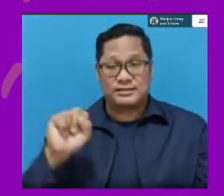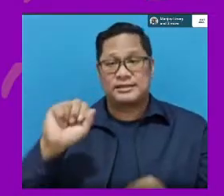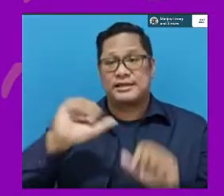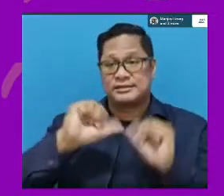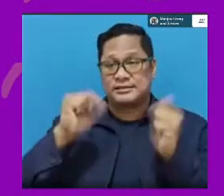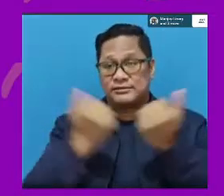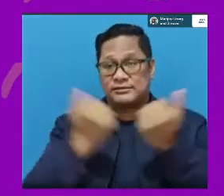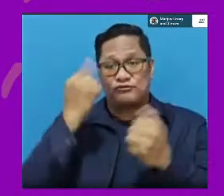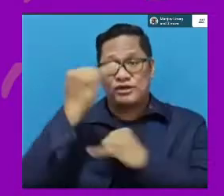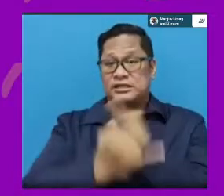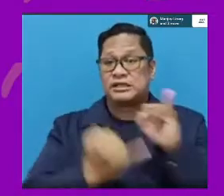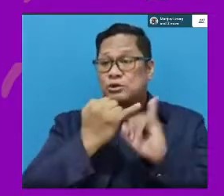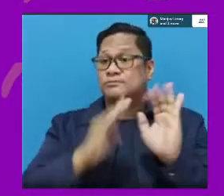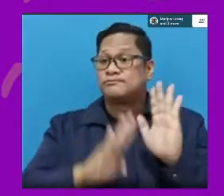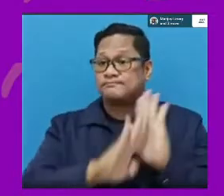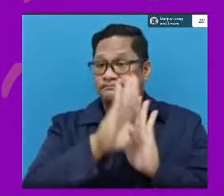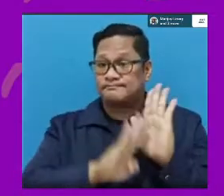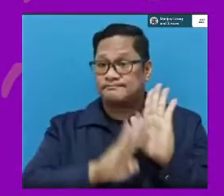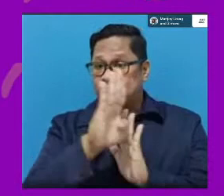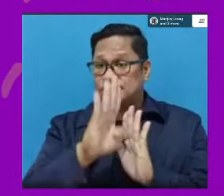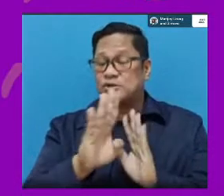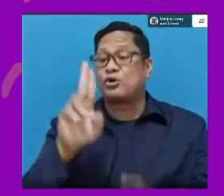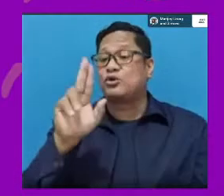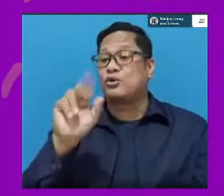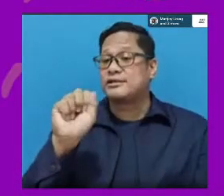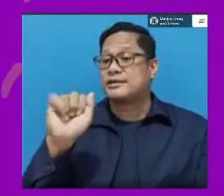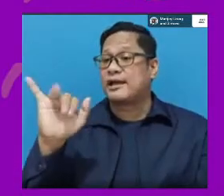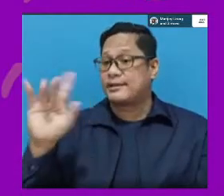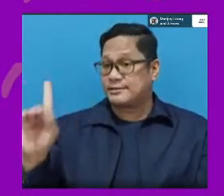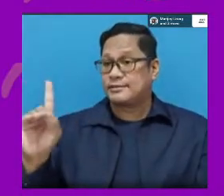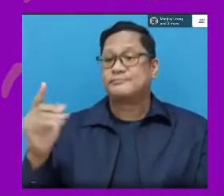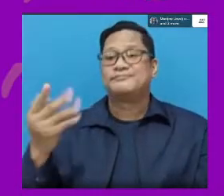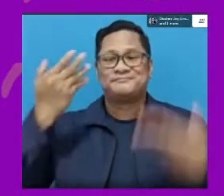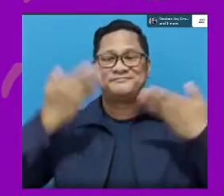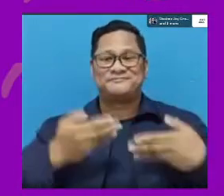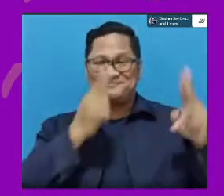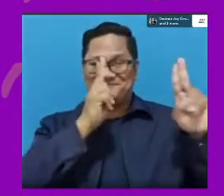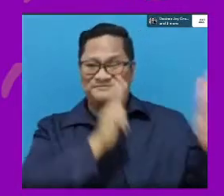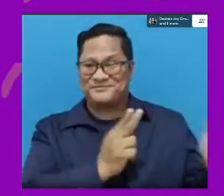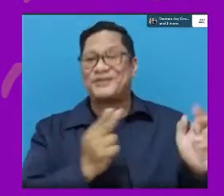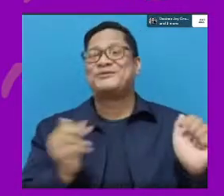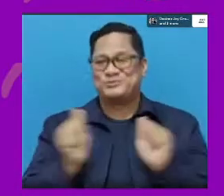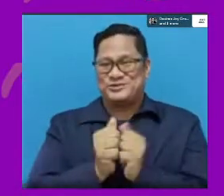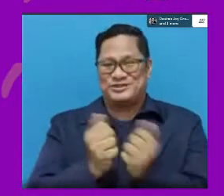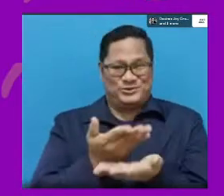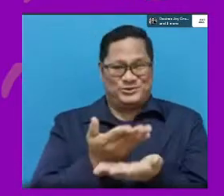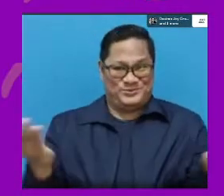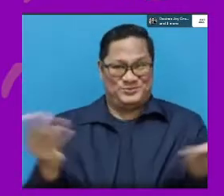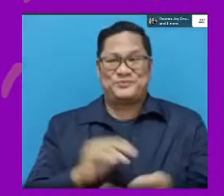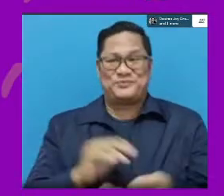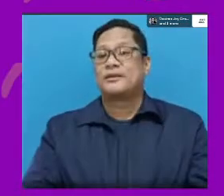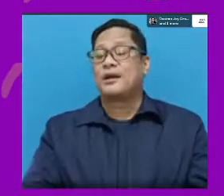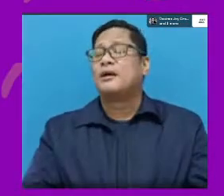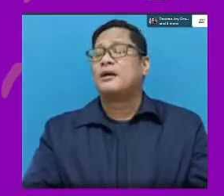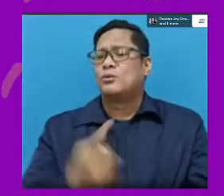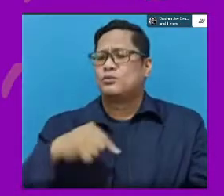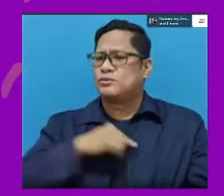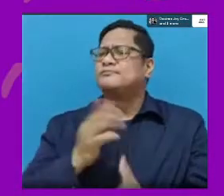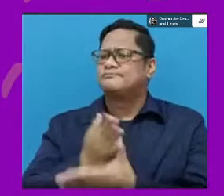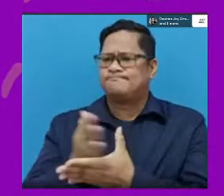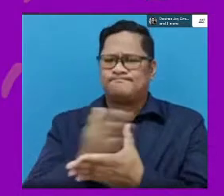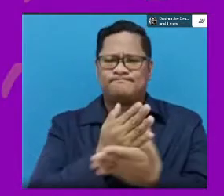International Development, or USAID, I am honored to be here with you all. We have shared